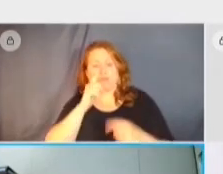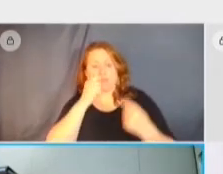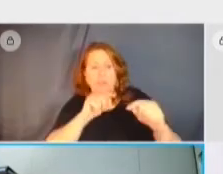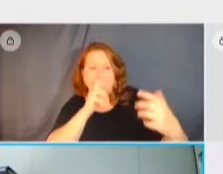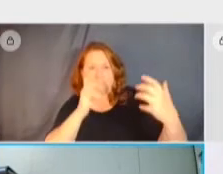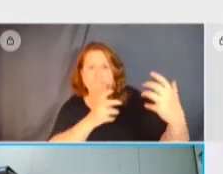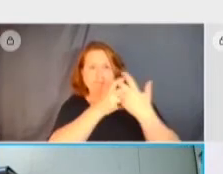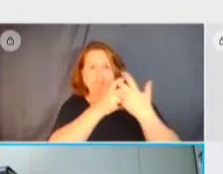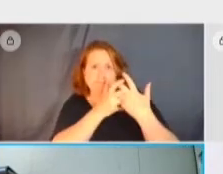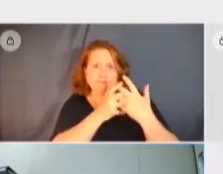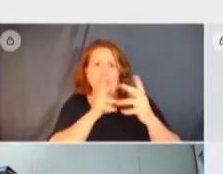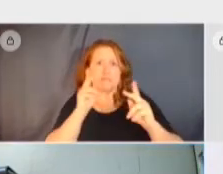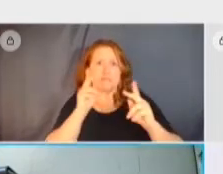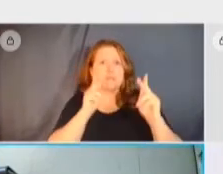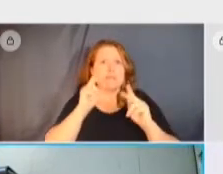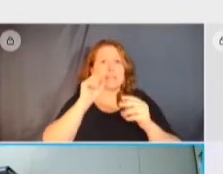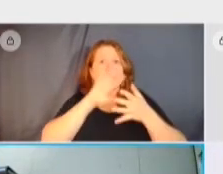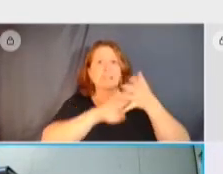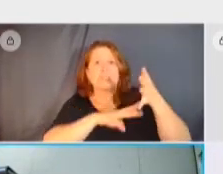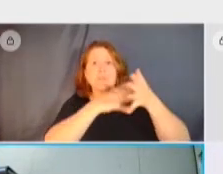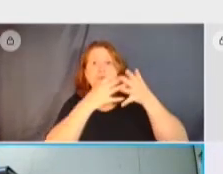of the trainings qualify for